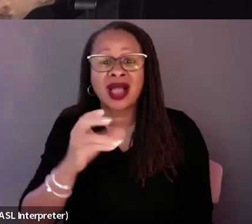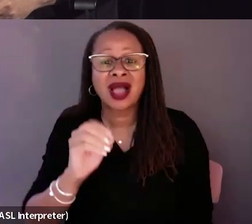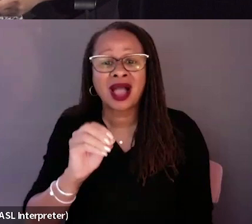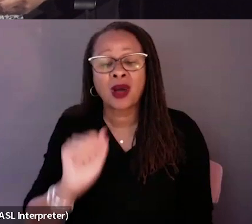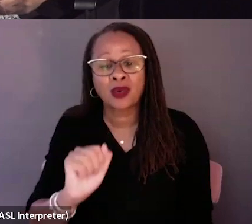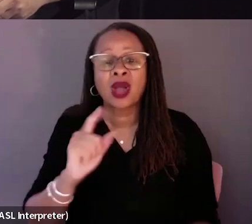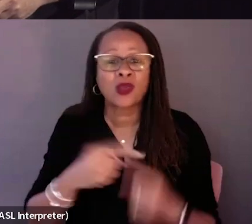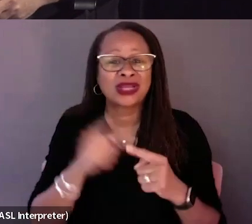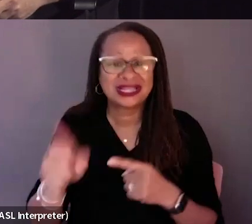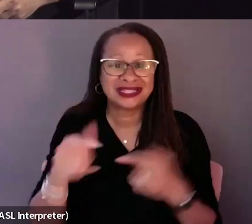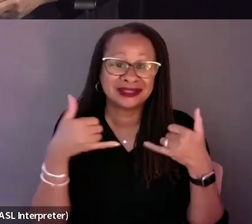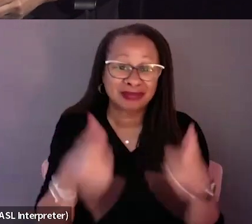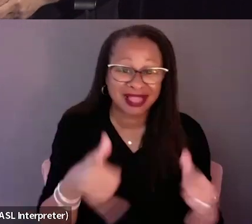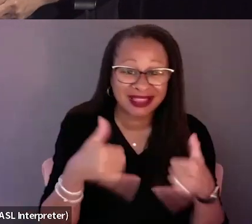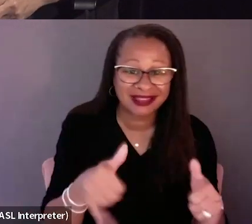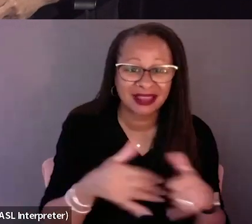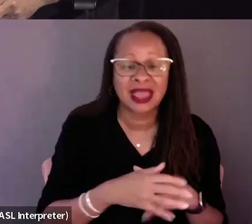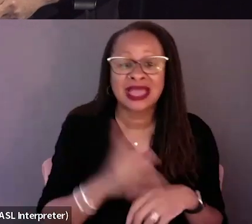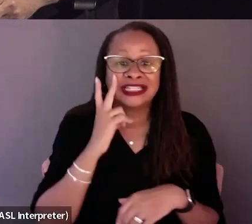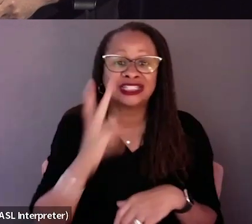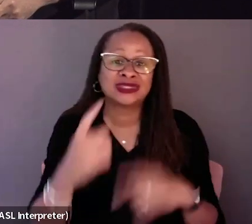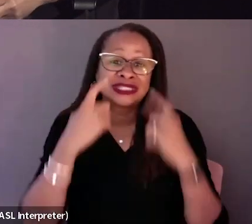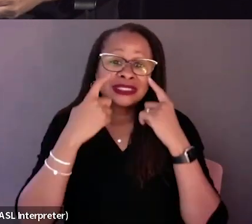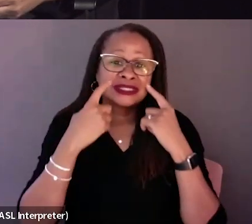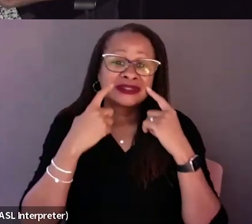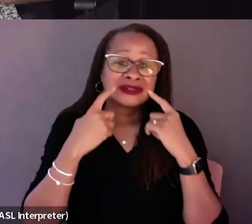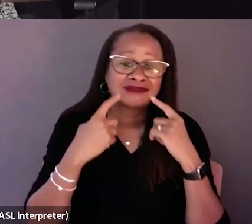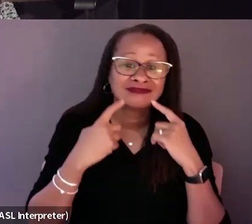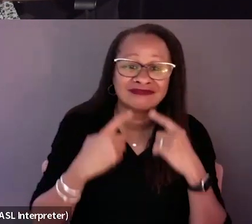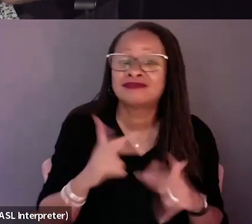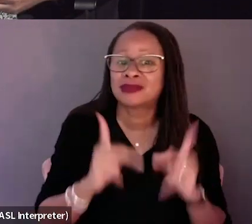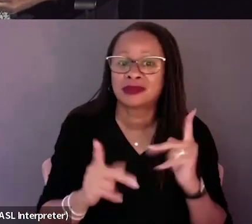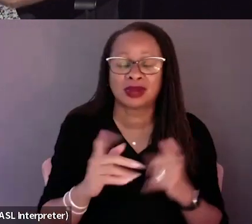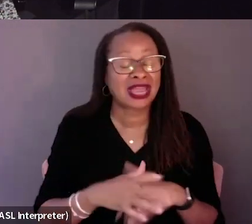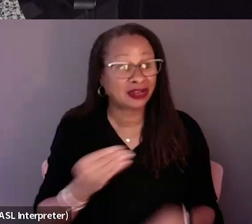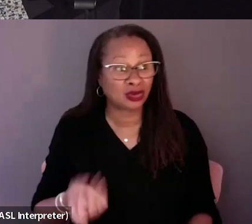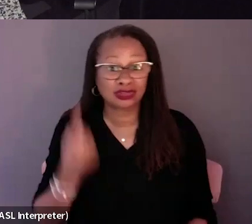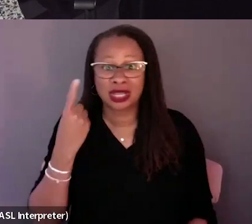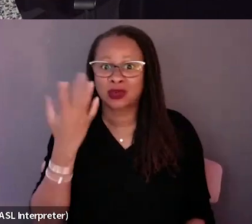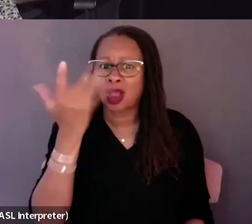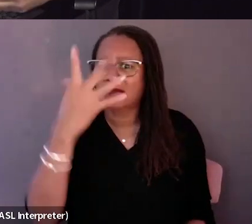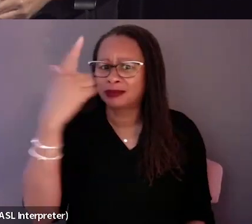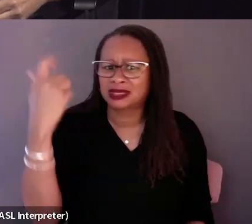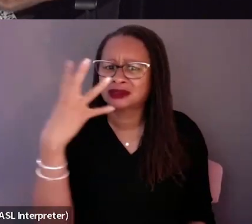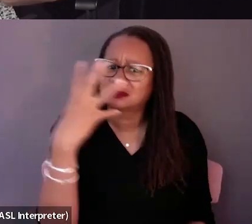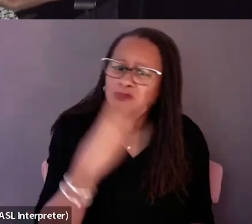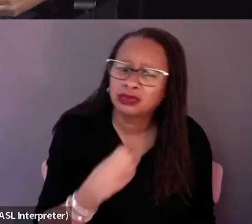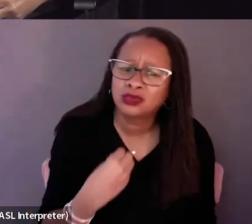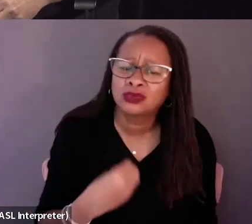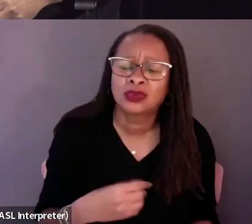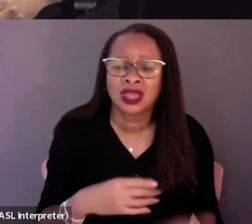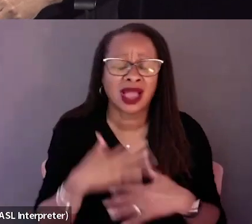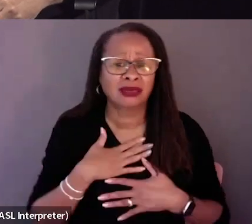he's playing, and you see tears in the eyes of audience, and you understand why, because it was getting to me. I